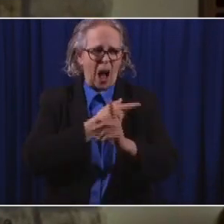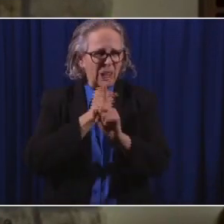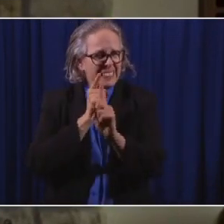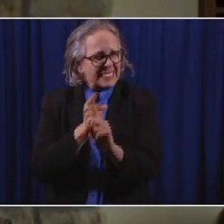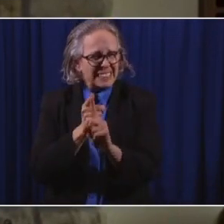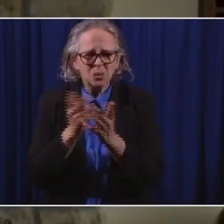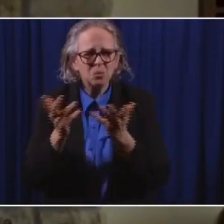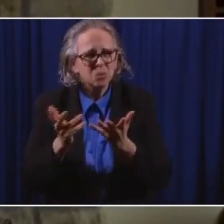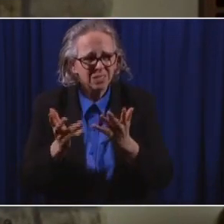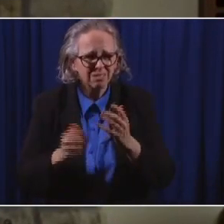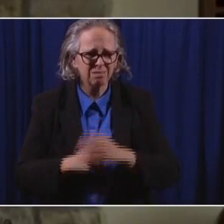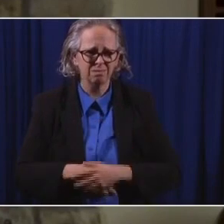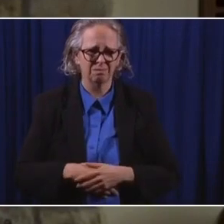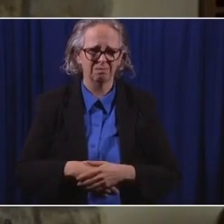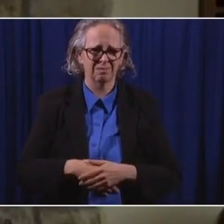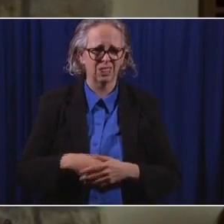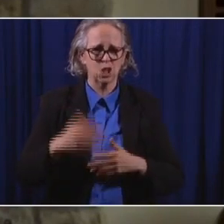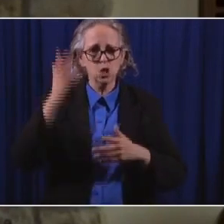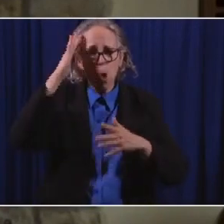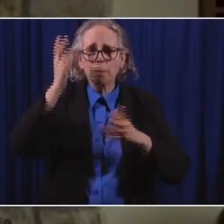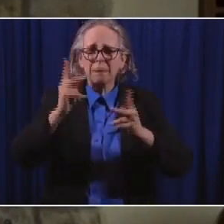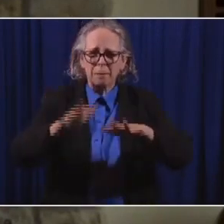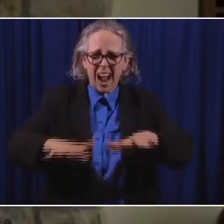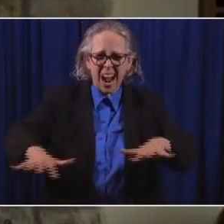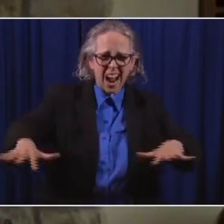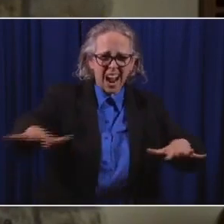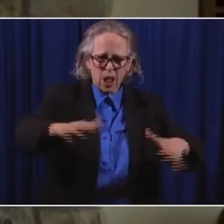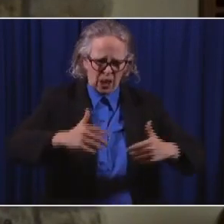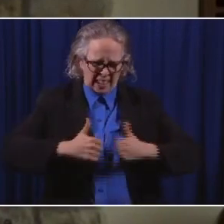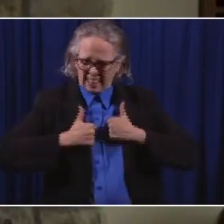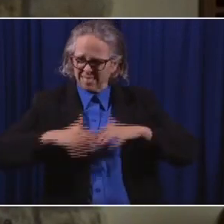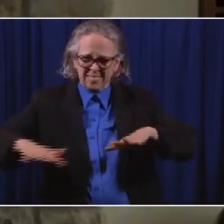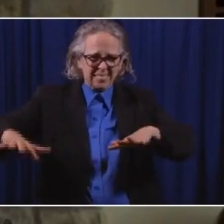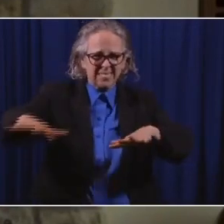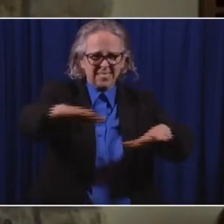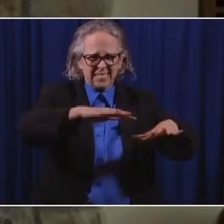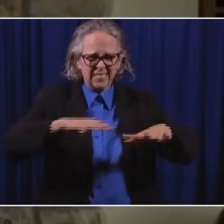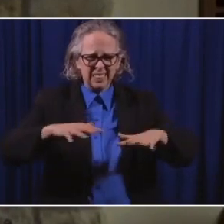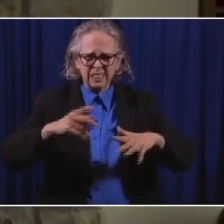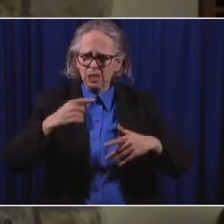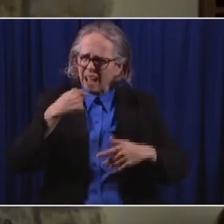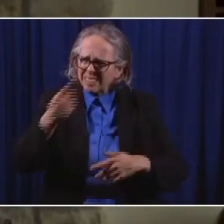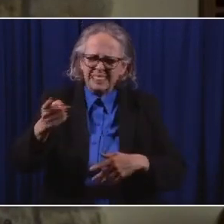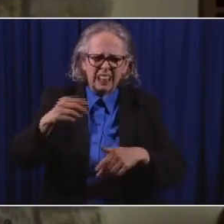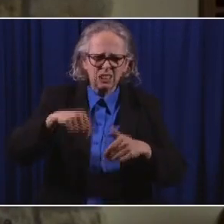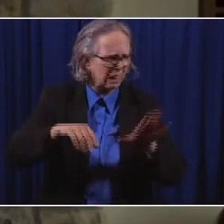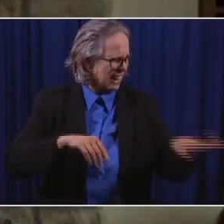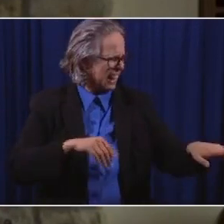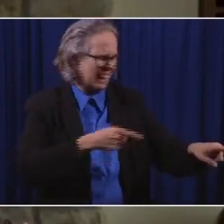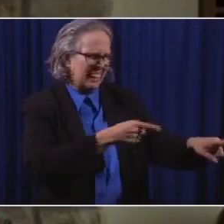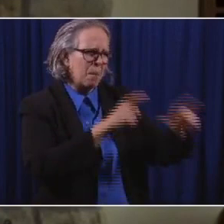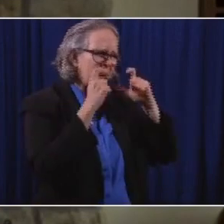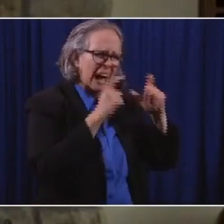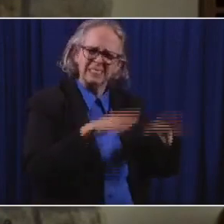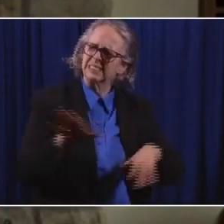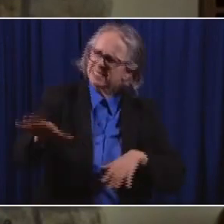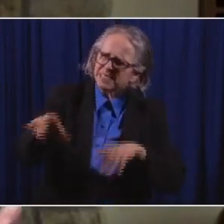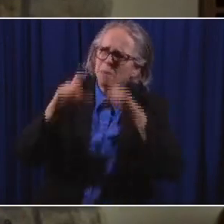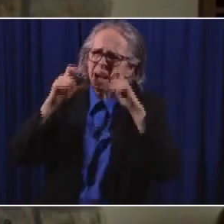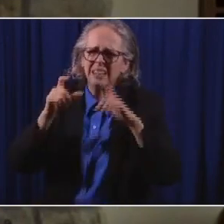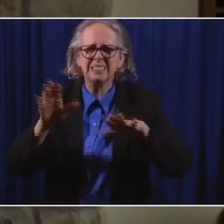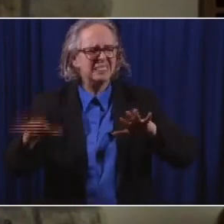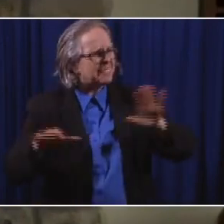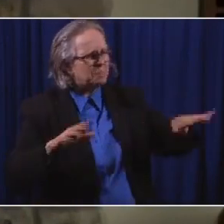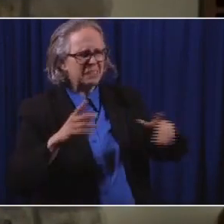leaders in that community saying, hey, we don't want our county ripped apart. We don't want our lives ripped apart. We want to keep our kids in school. We want to